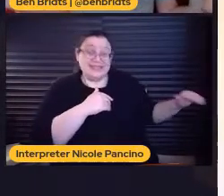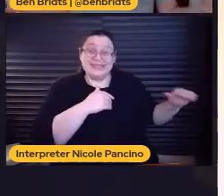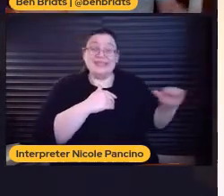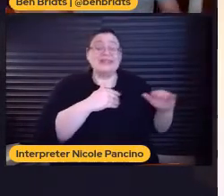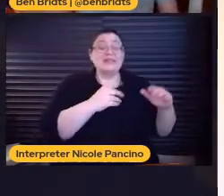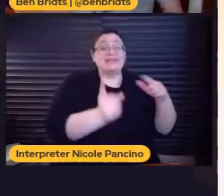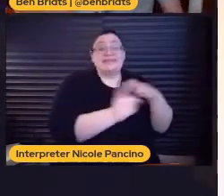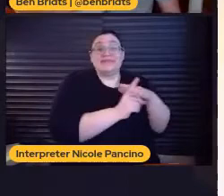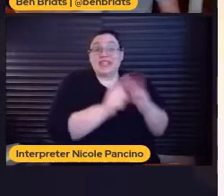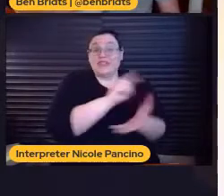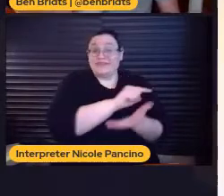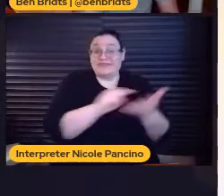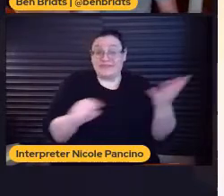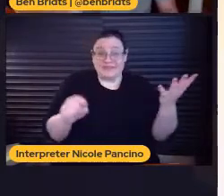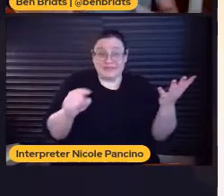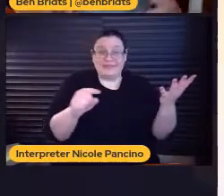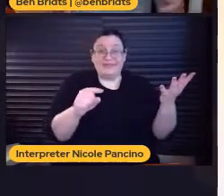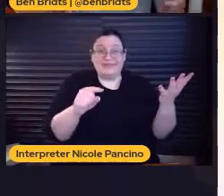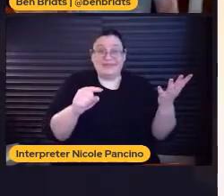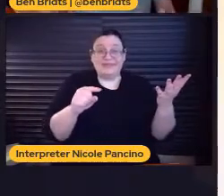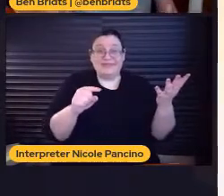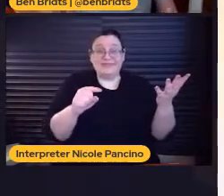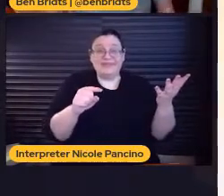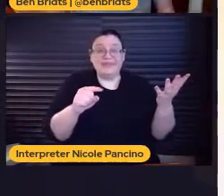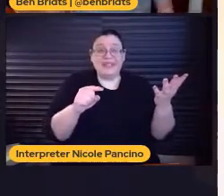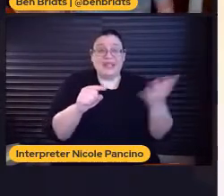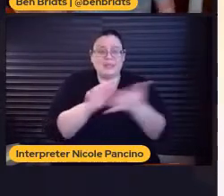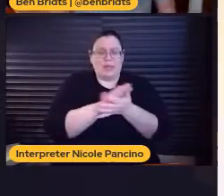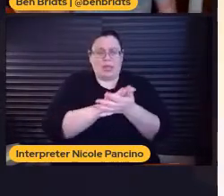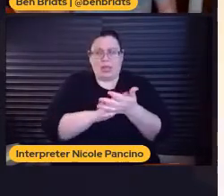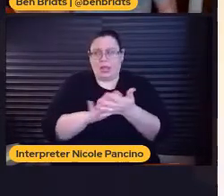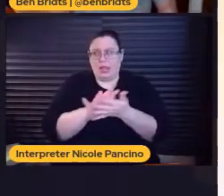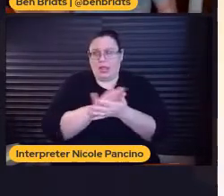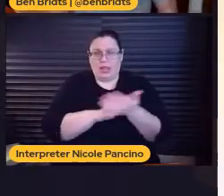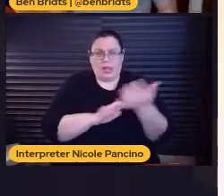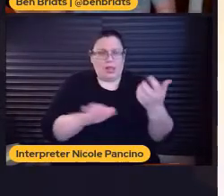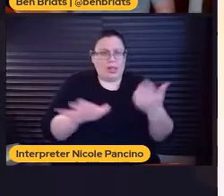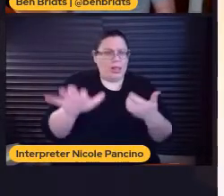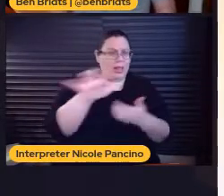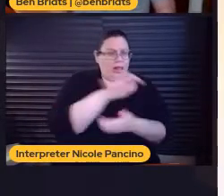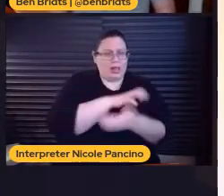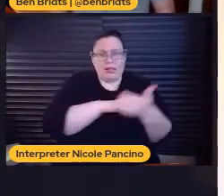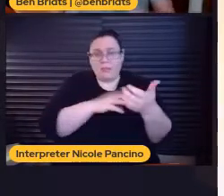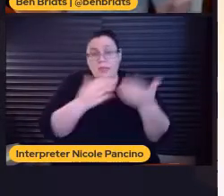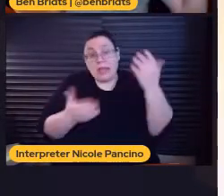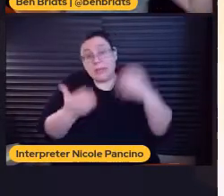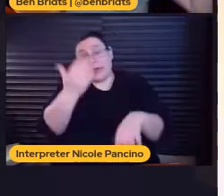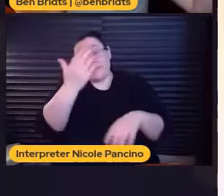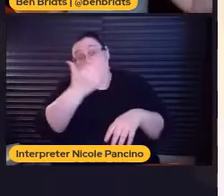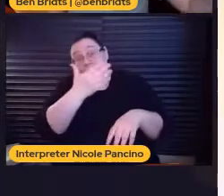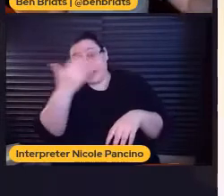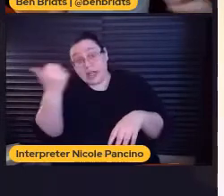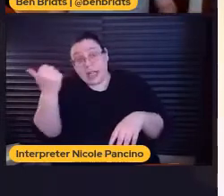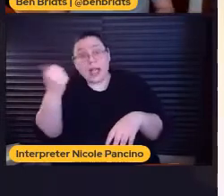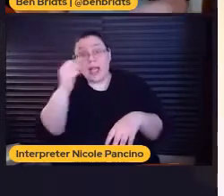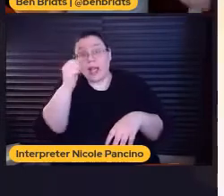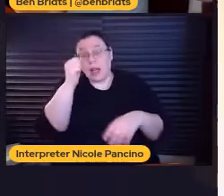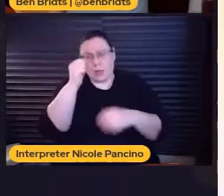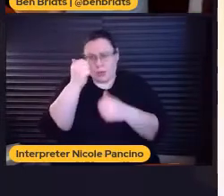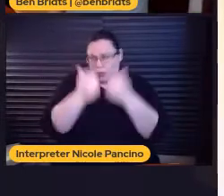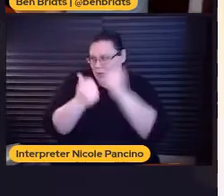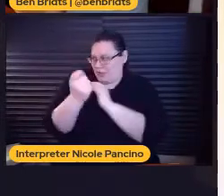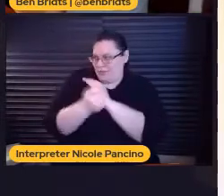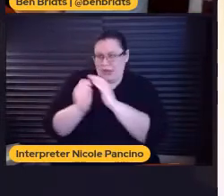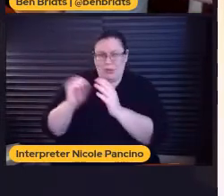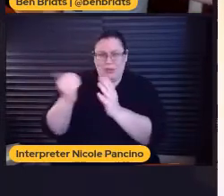those things, it gets very muddled and very confusing. Either we forget what defaults are resetting, what defaults are